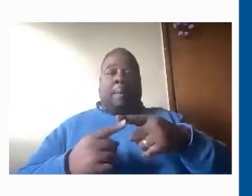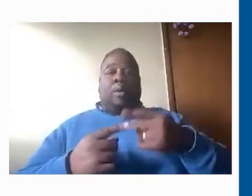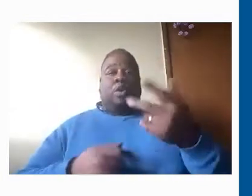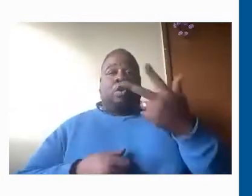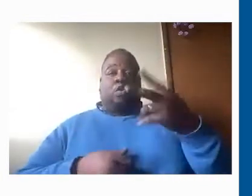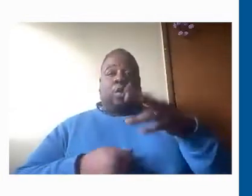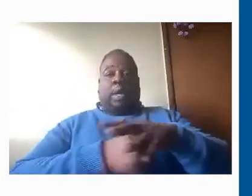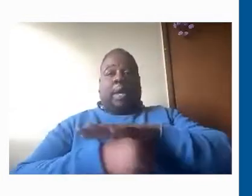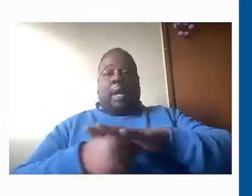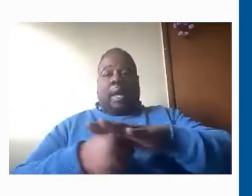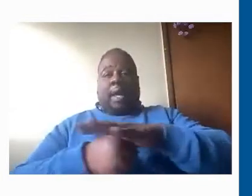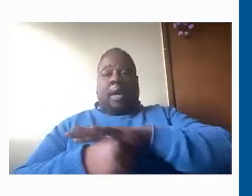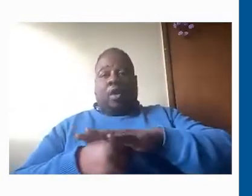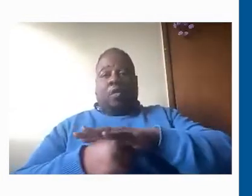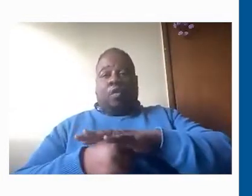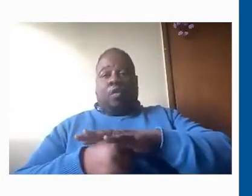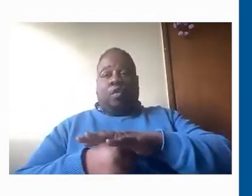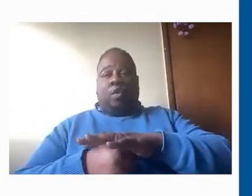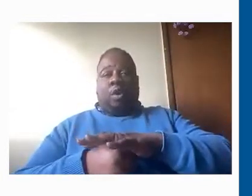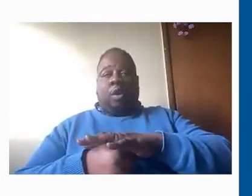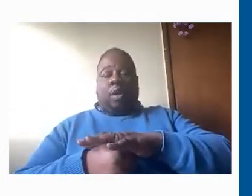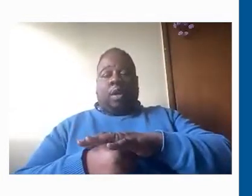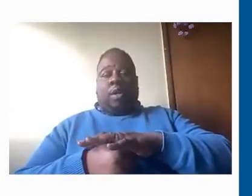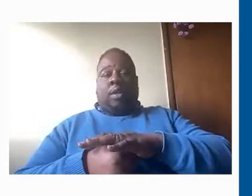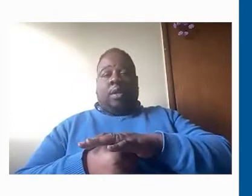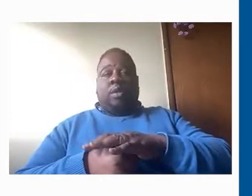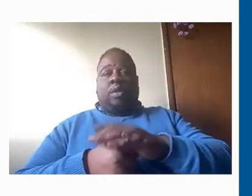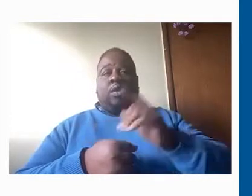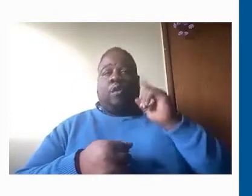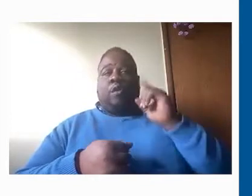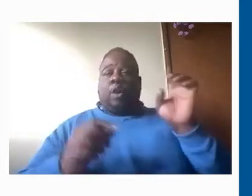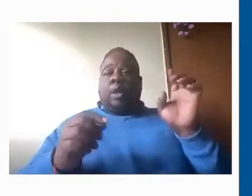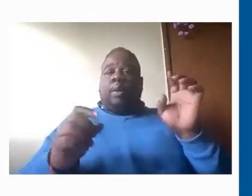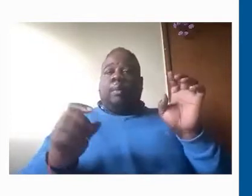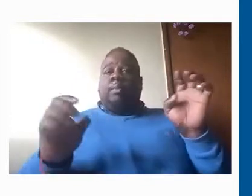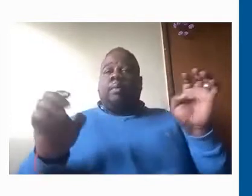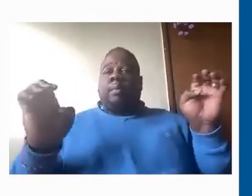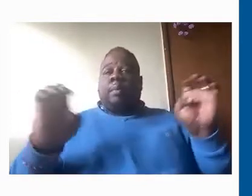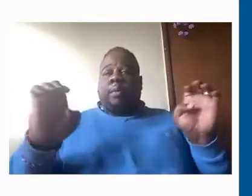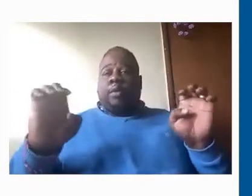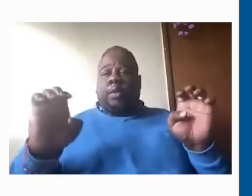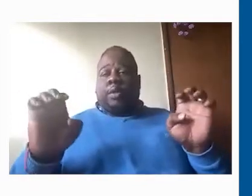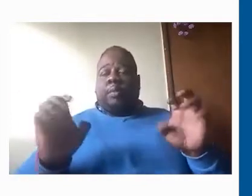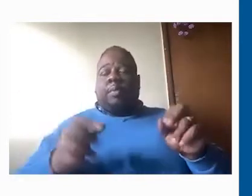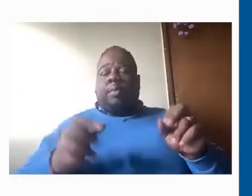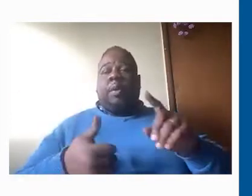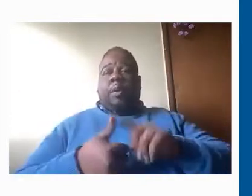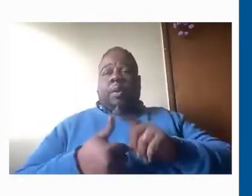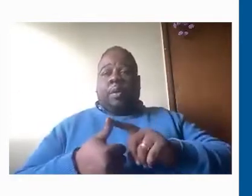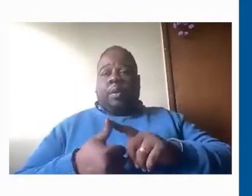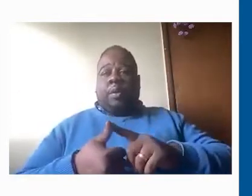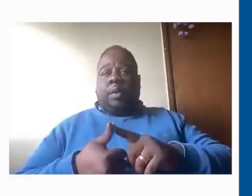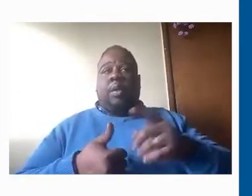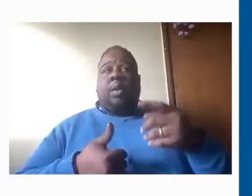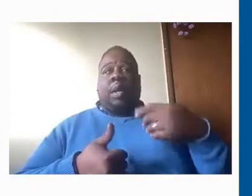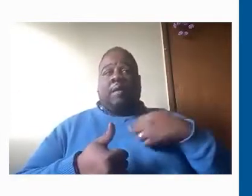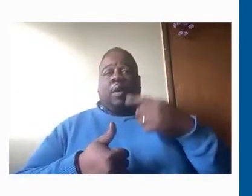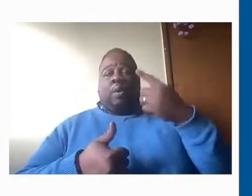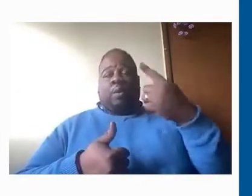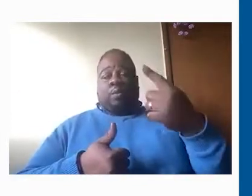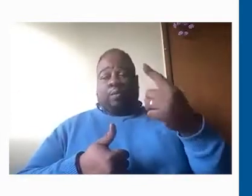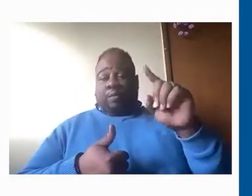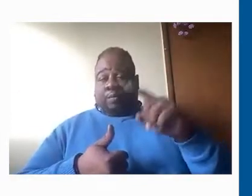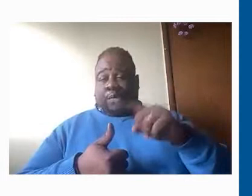bit. The main guide that we use that is accessible to all New Yorkers is the My Emergency Plan, which you can download from